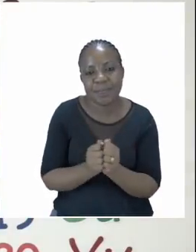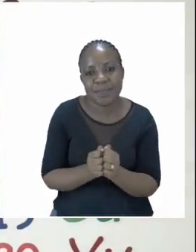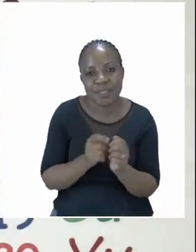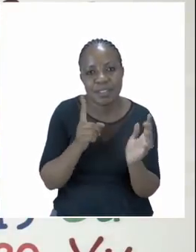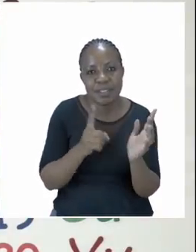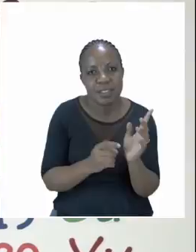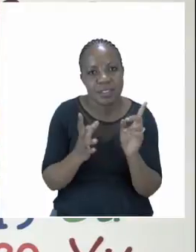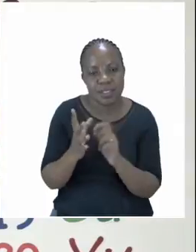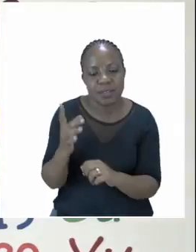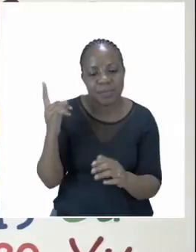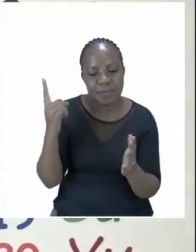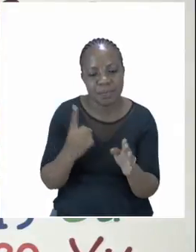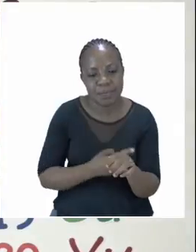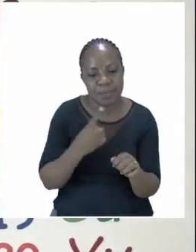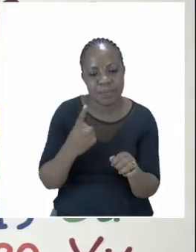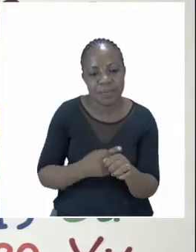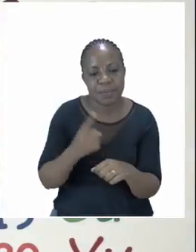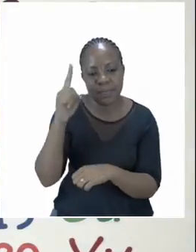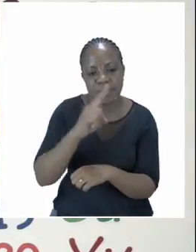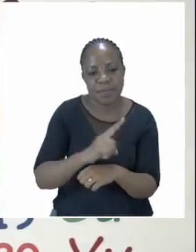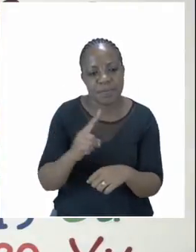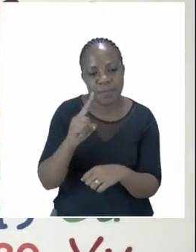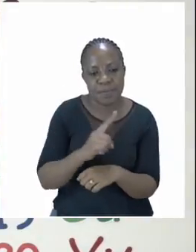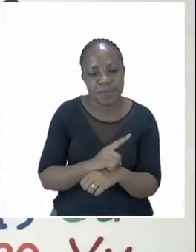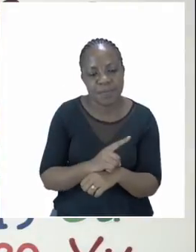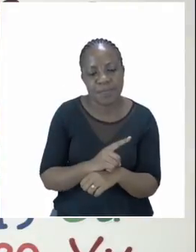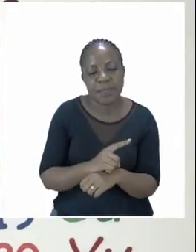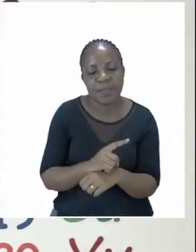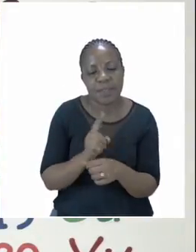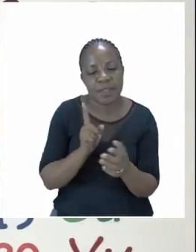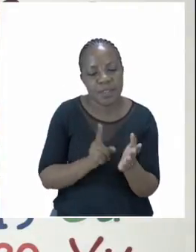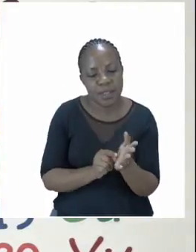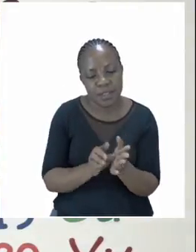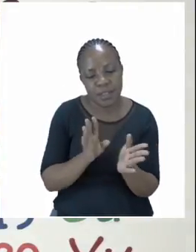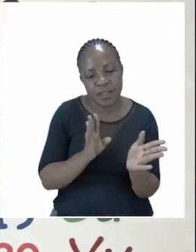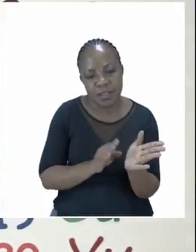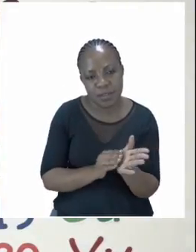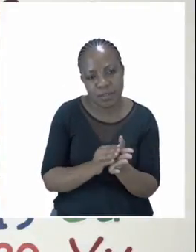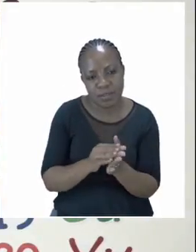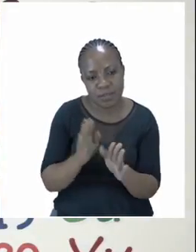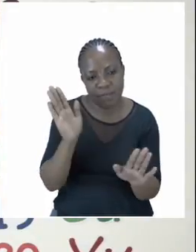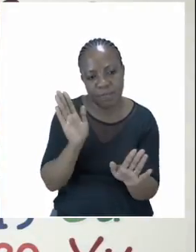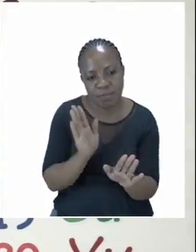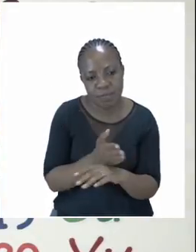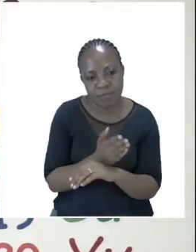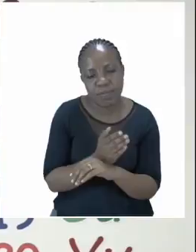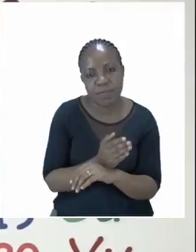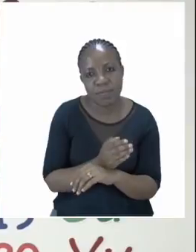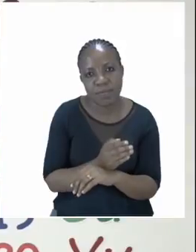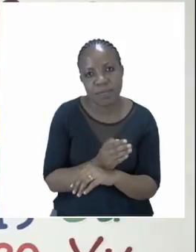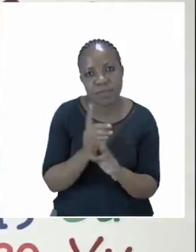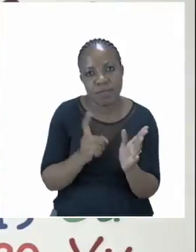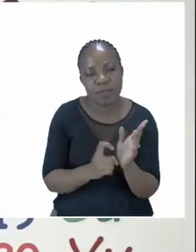Sanitize every day so the germs can stay